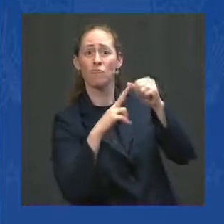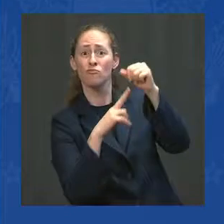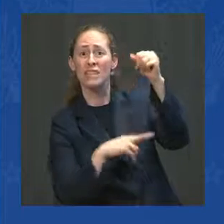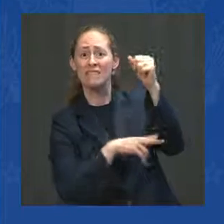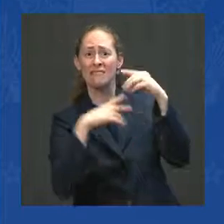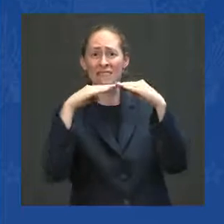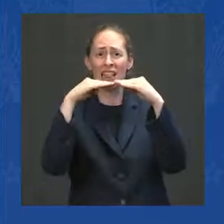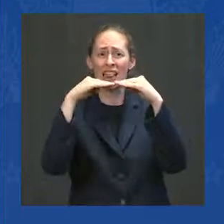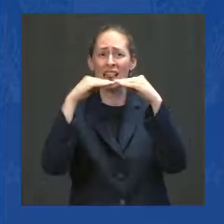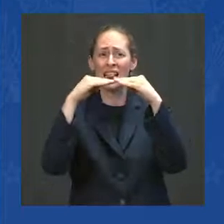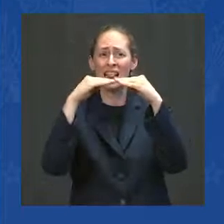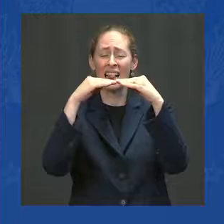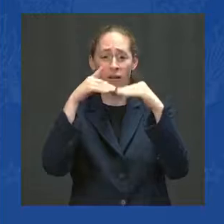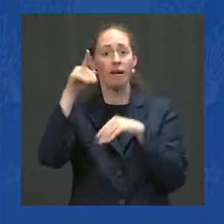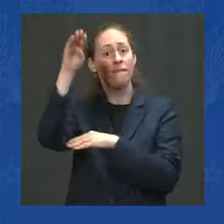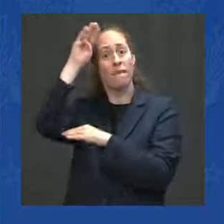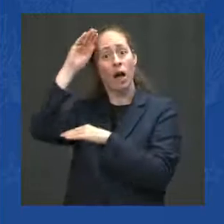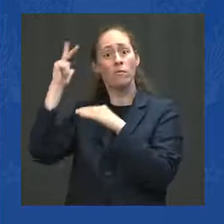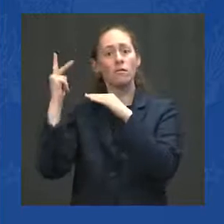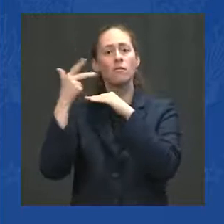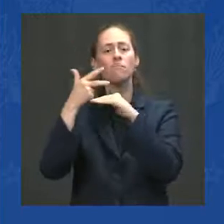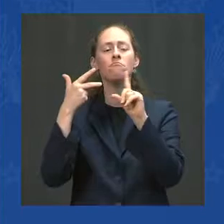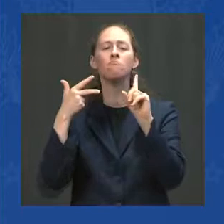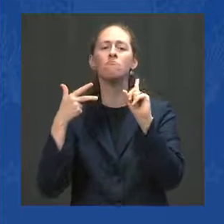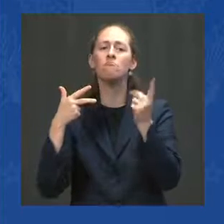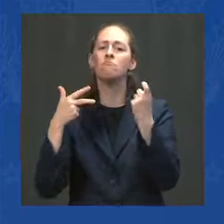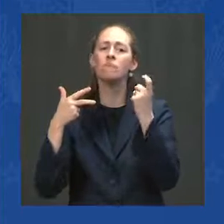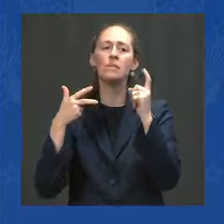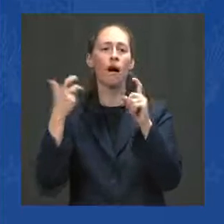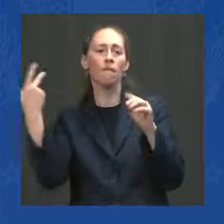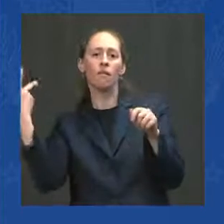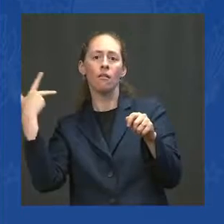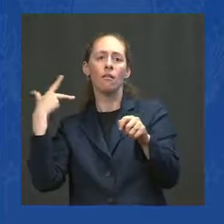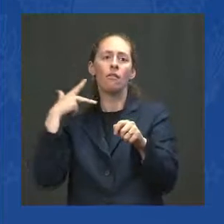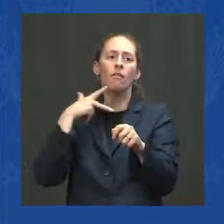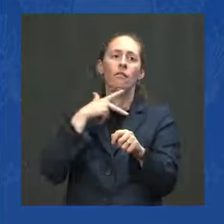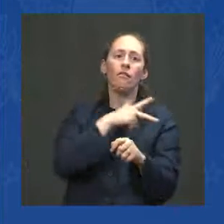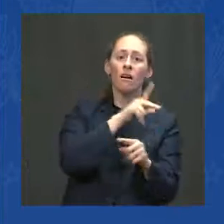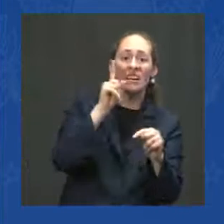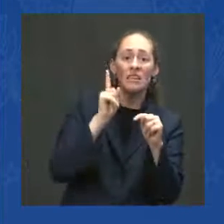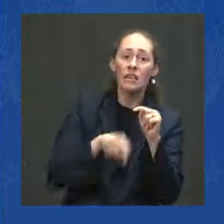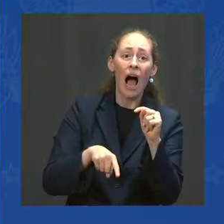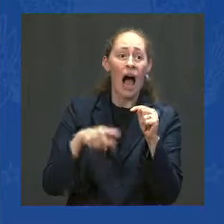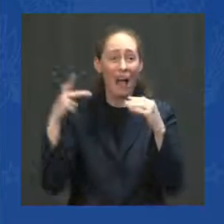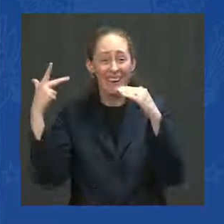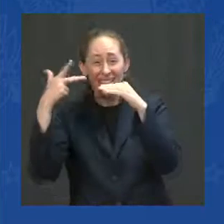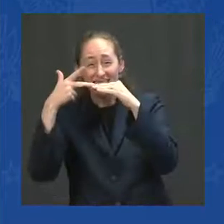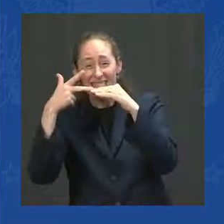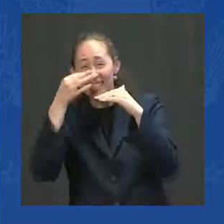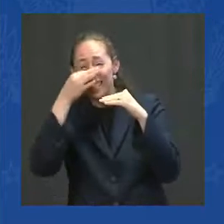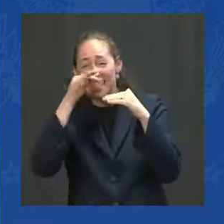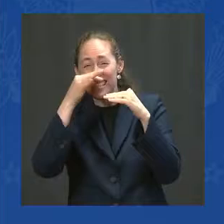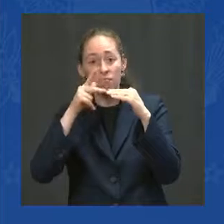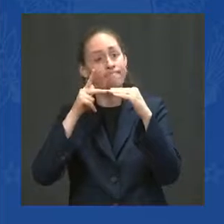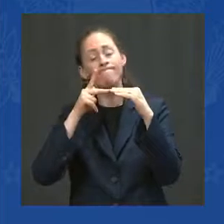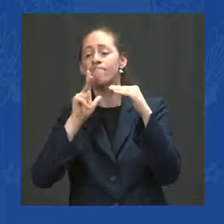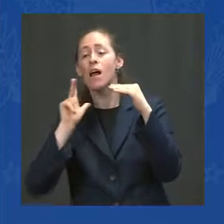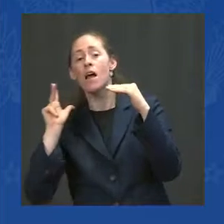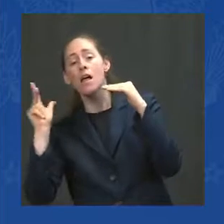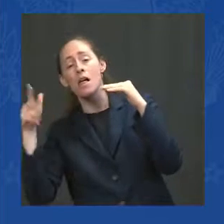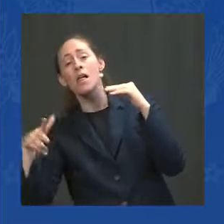requiring the fire department to go 10, 12 miles out of the way to get just literally a mile away to put out a